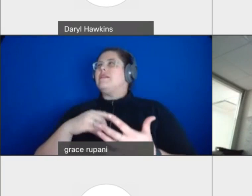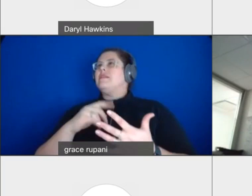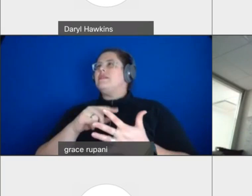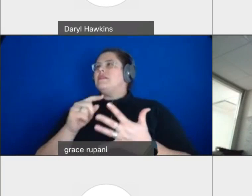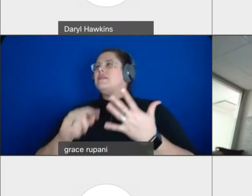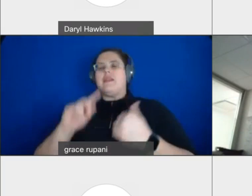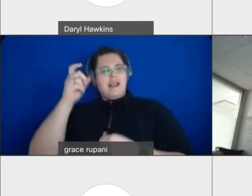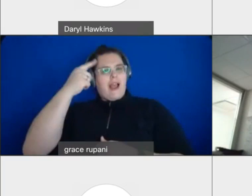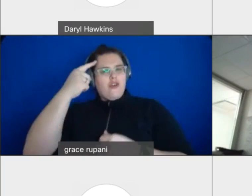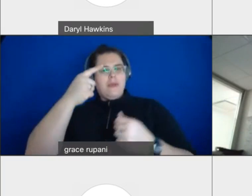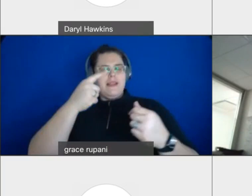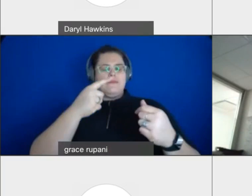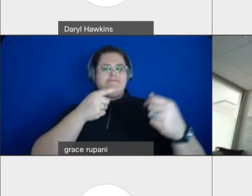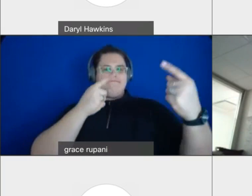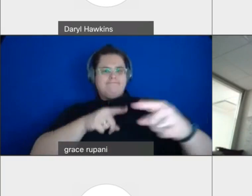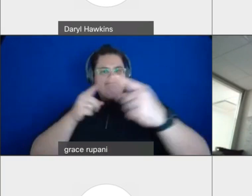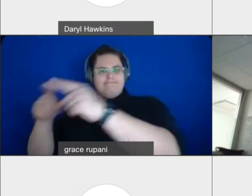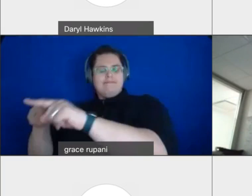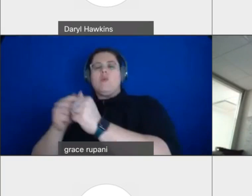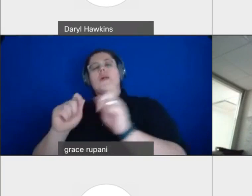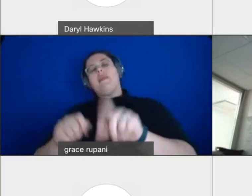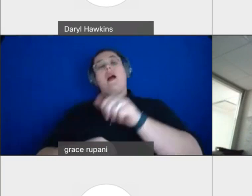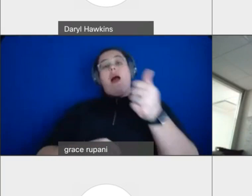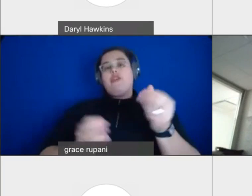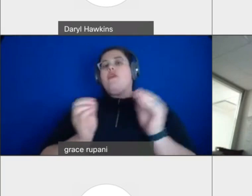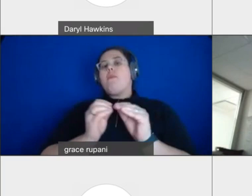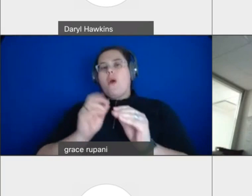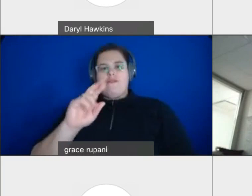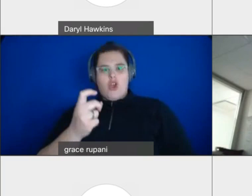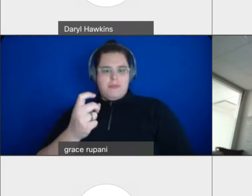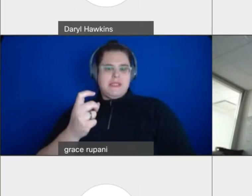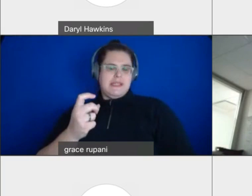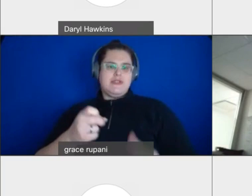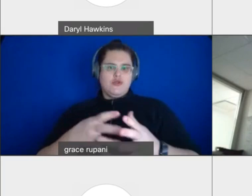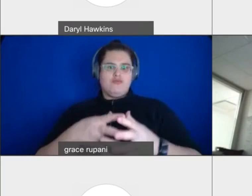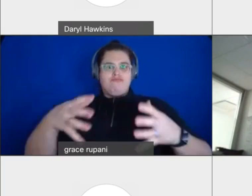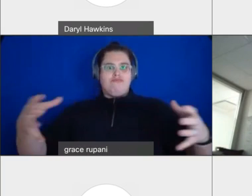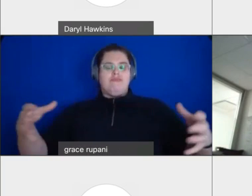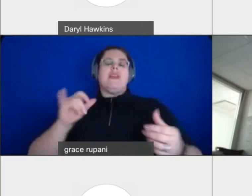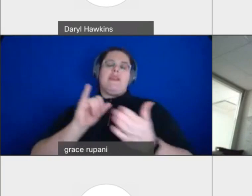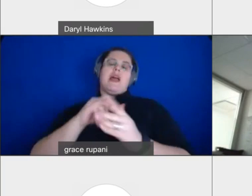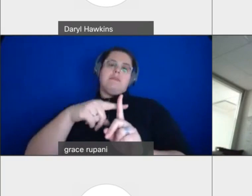so that we can expand who's able to distribute the vaccine, which is positive news.